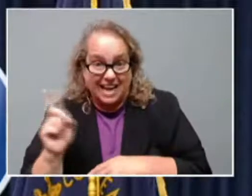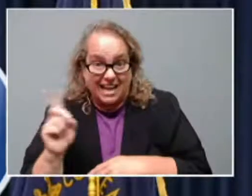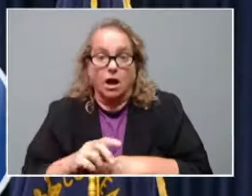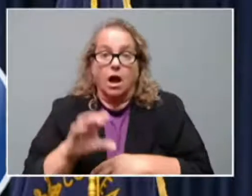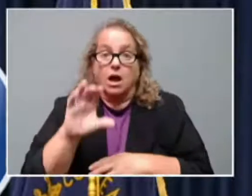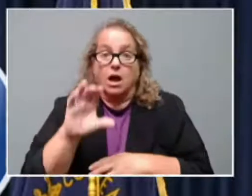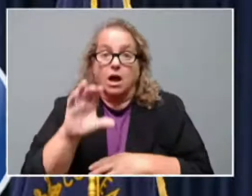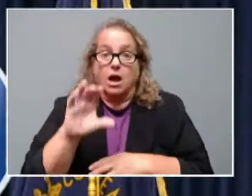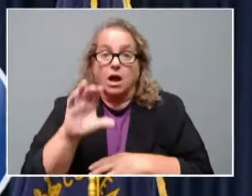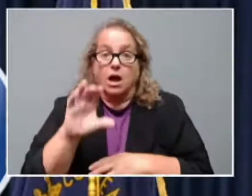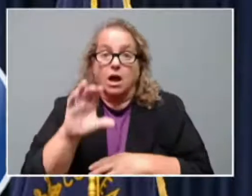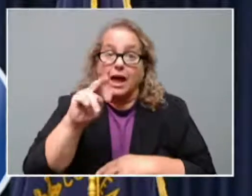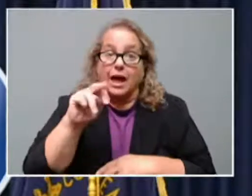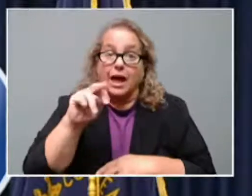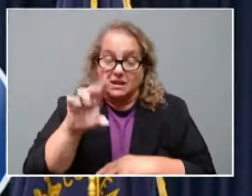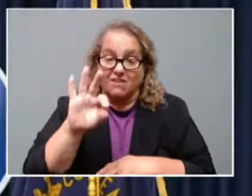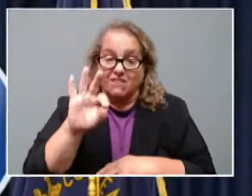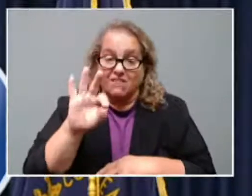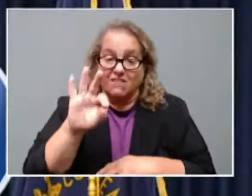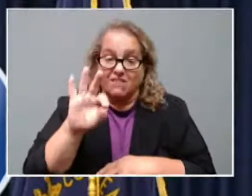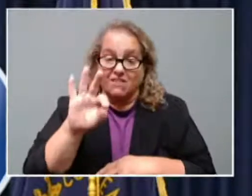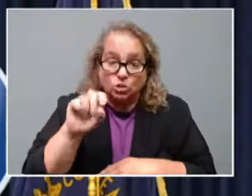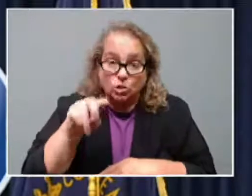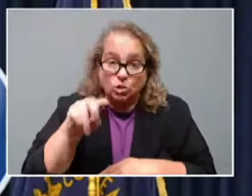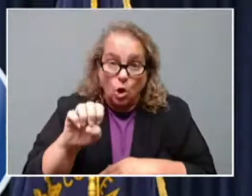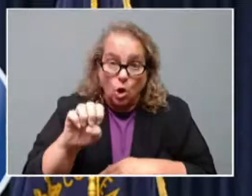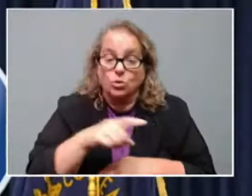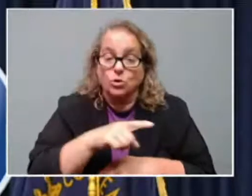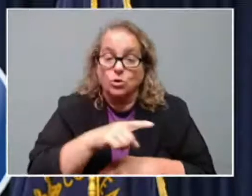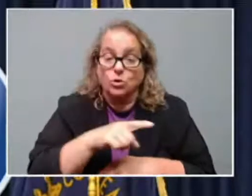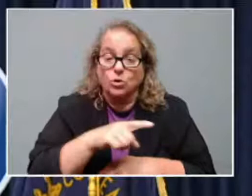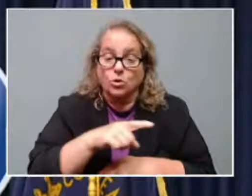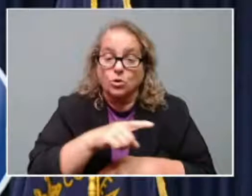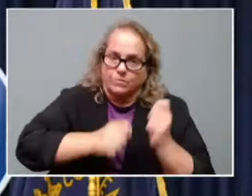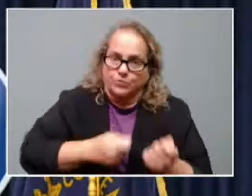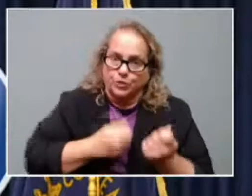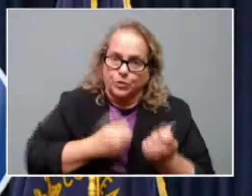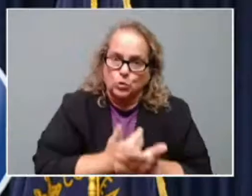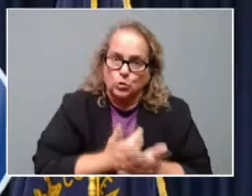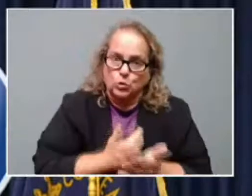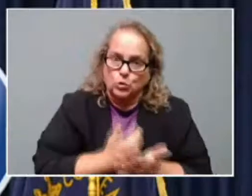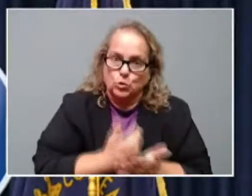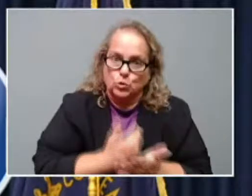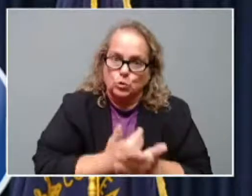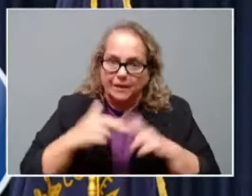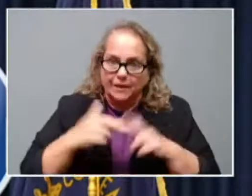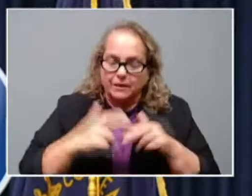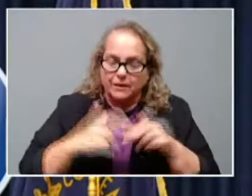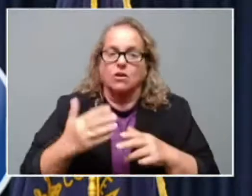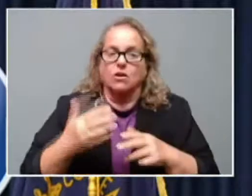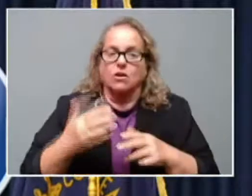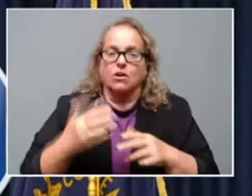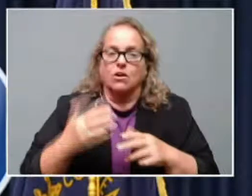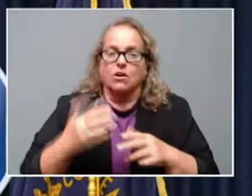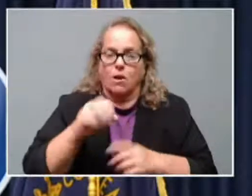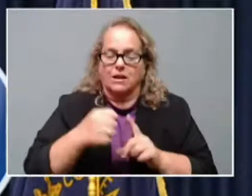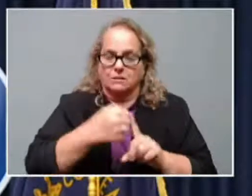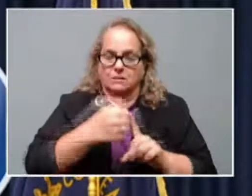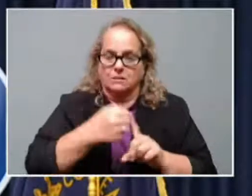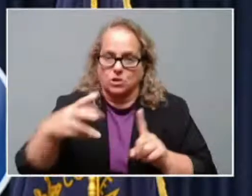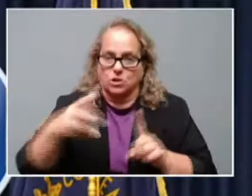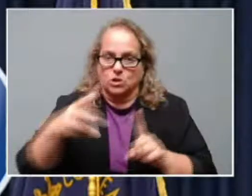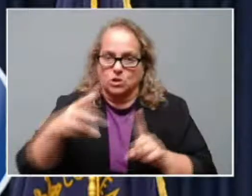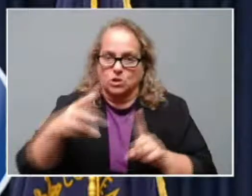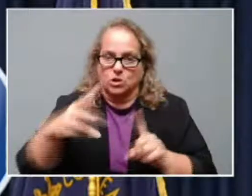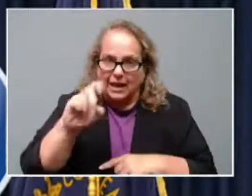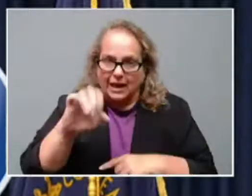saw Firestone Industrial Products announce and break ground on a 250-job, $50 million plus expansion in Whitley County. Chapin